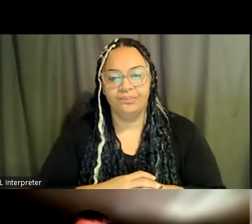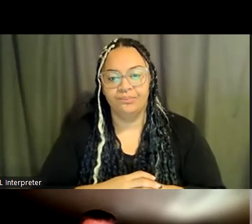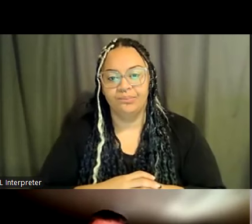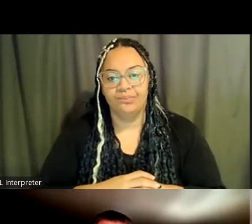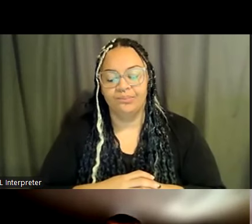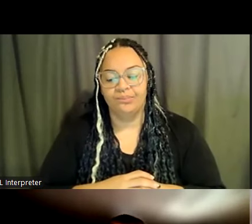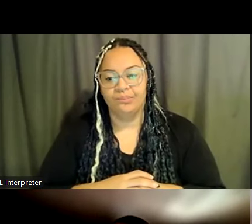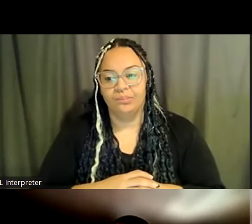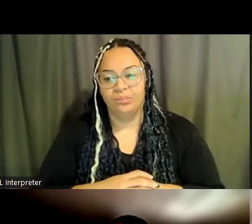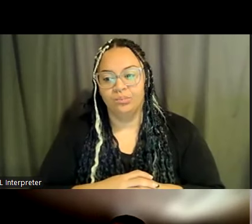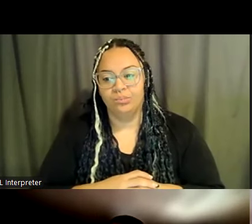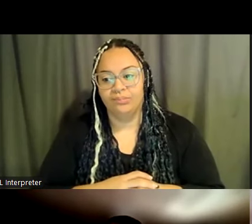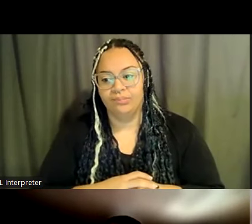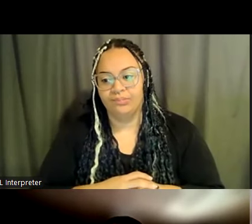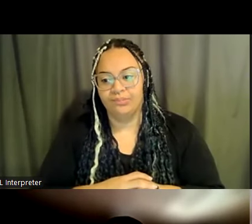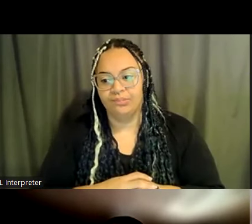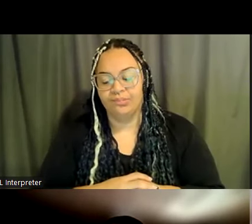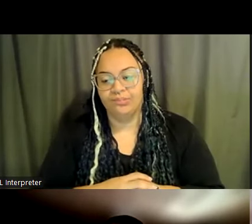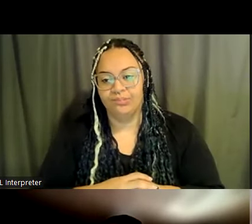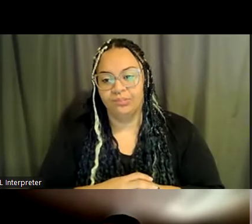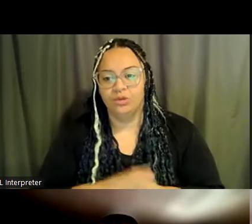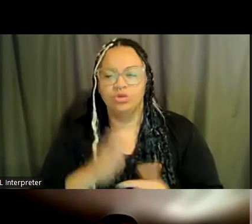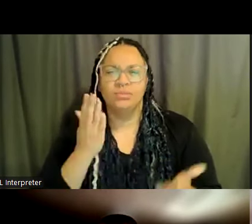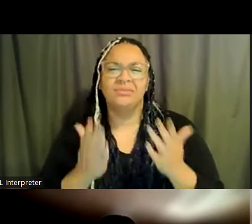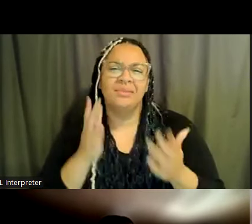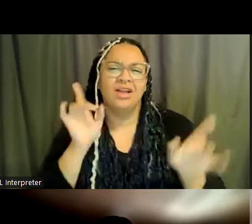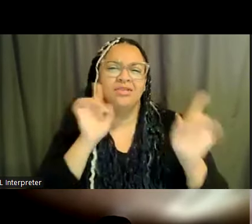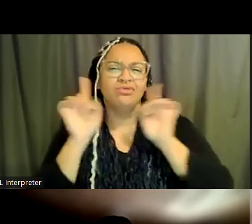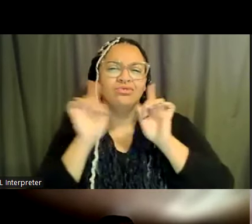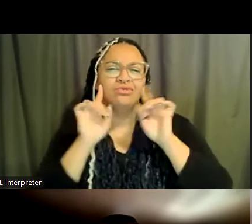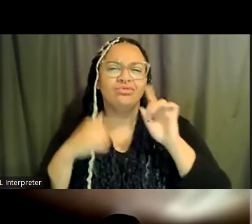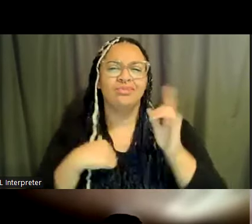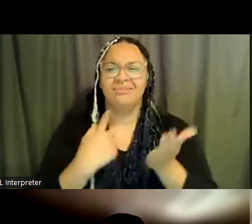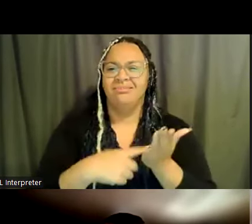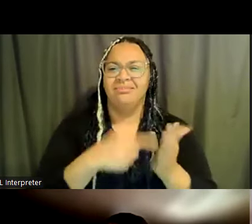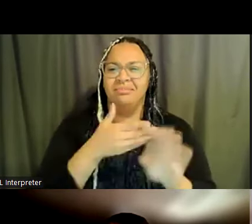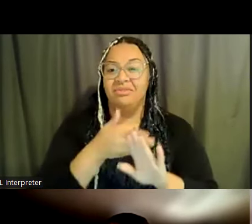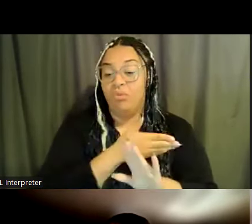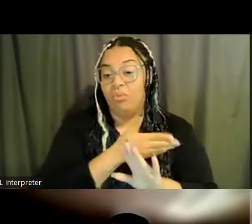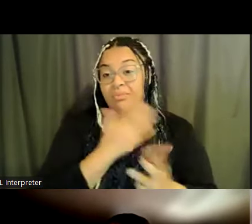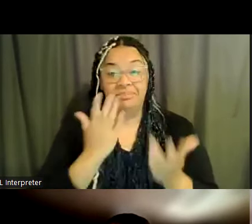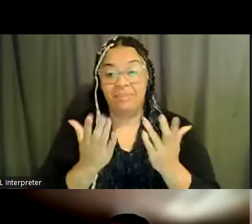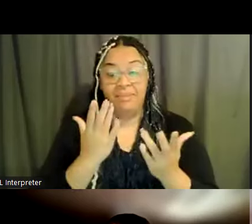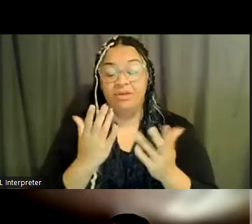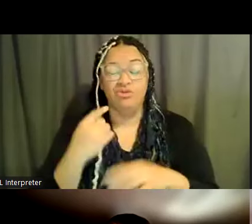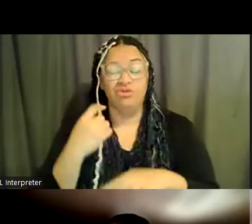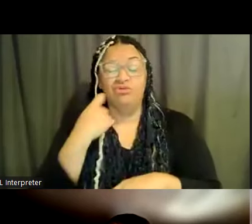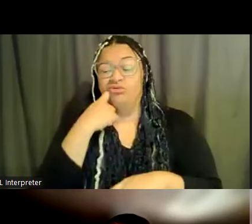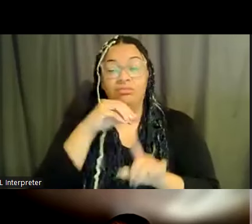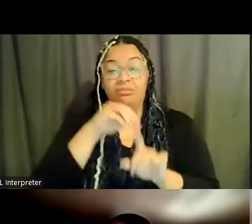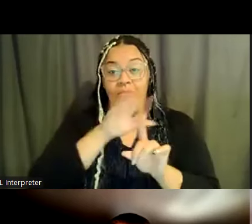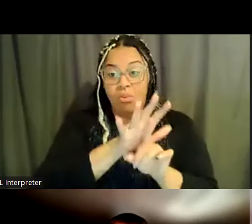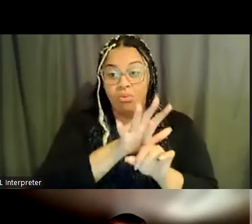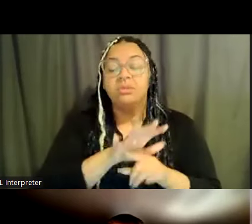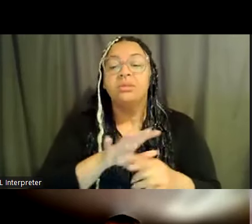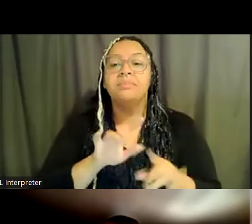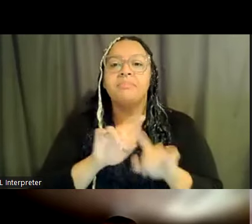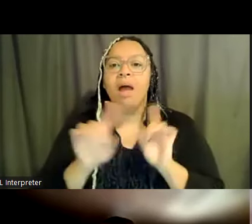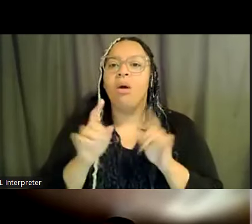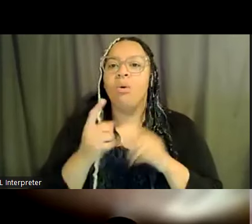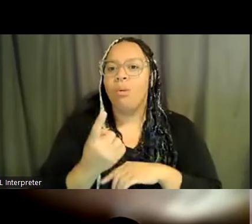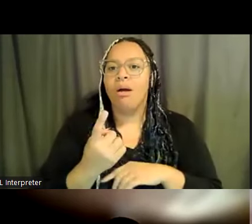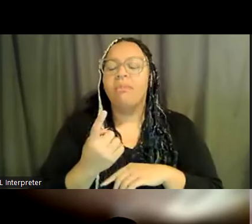All right. As you might have heard me talk about this before, you may have just been exposed to this, but one of the things,